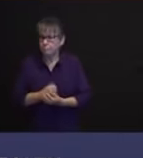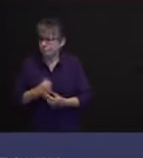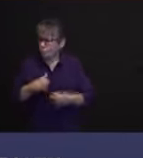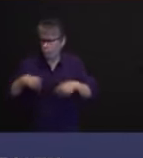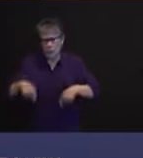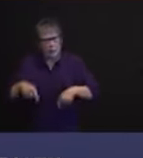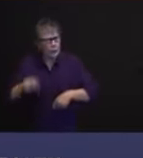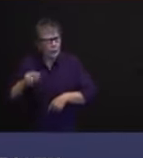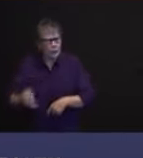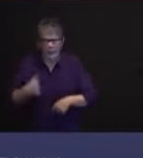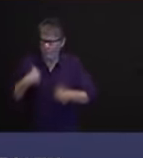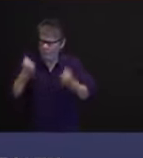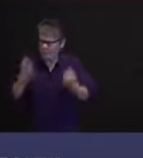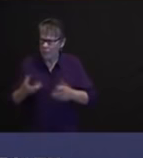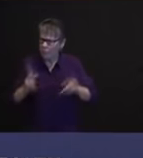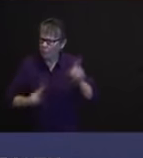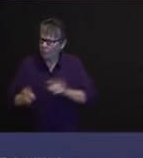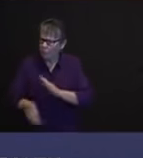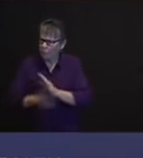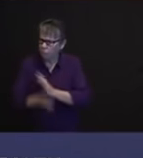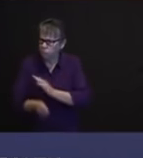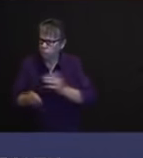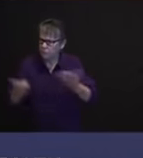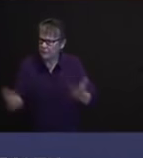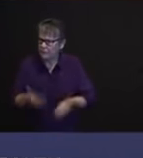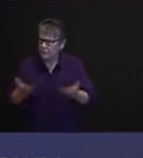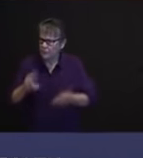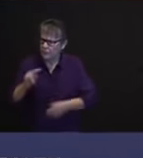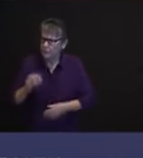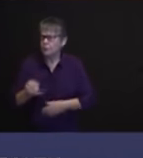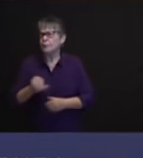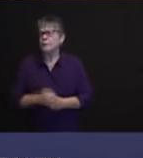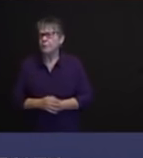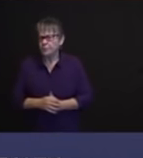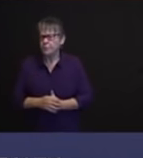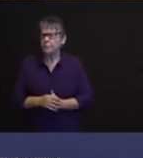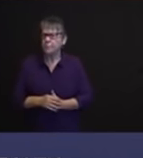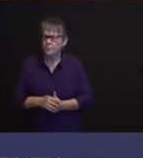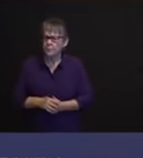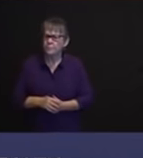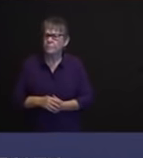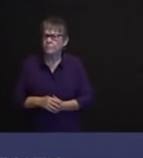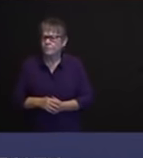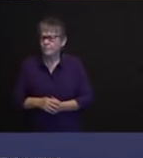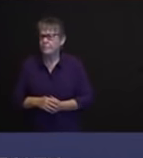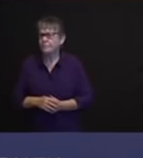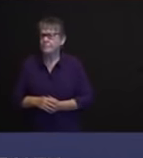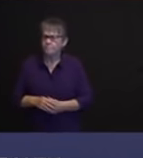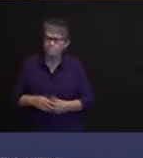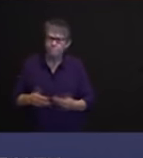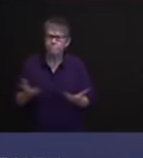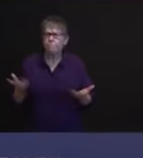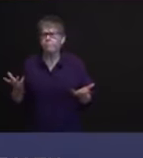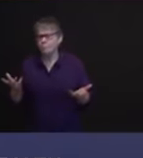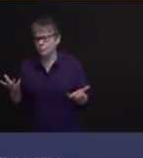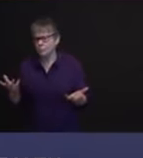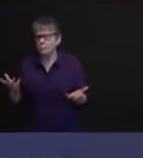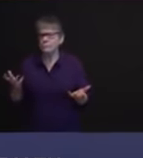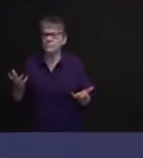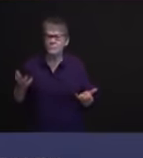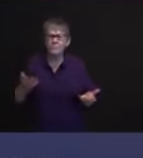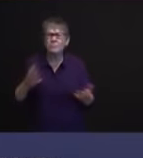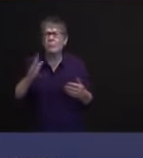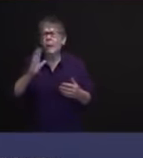a possibility. And on the third question, if you'll allow us to come back to you on the question as it relates to the AG.